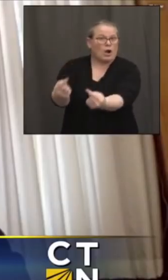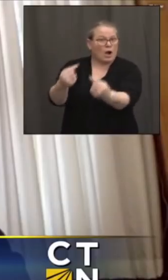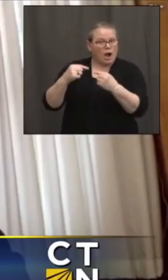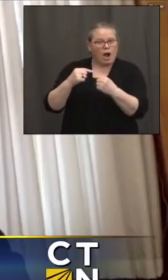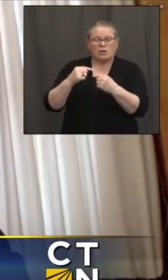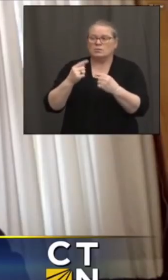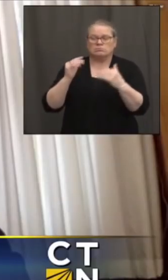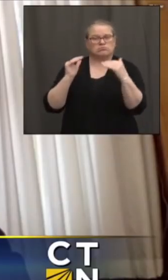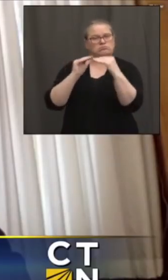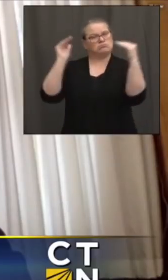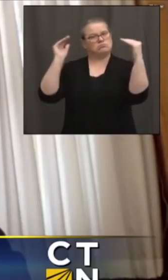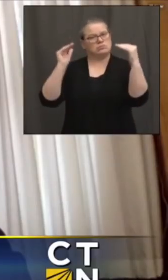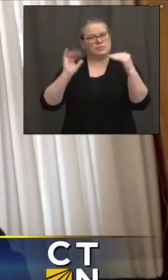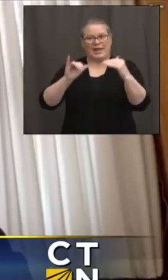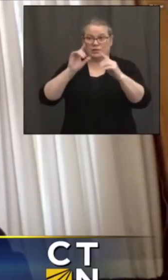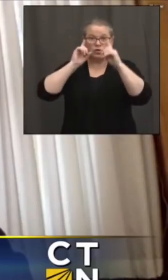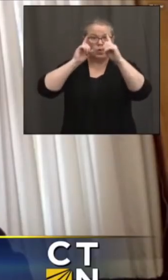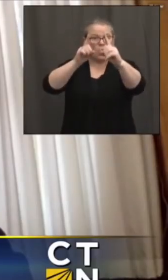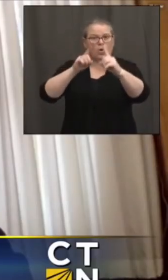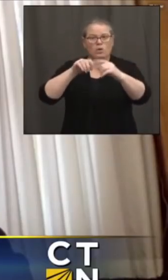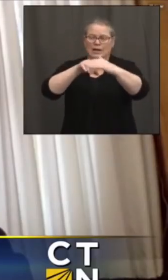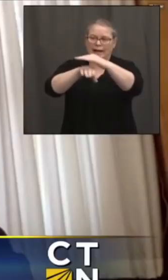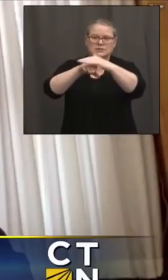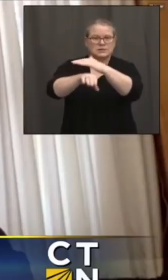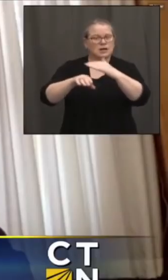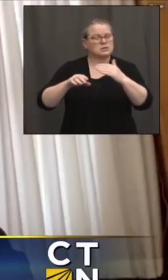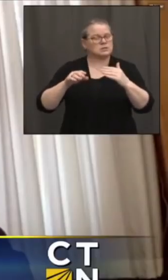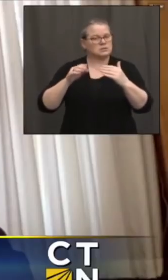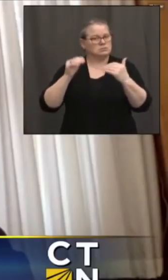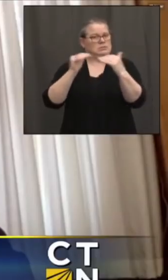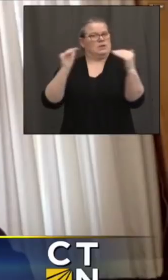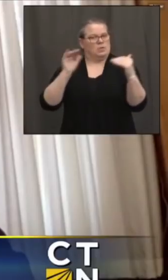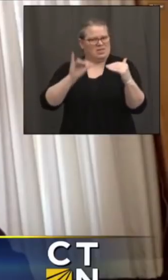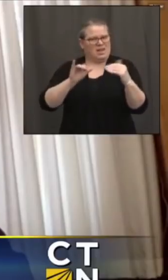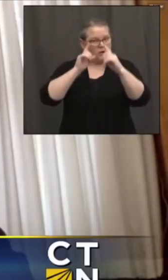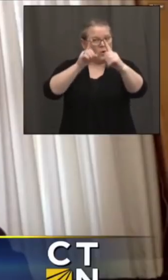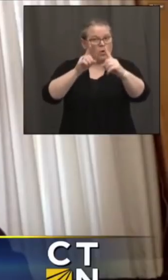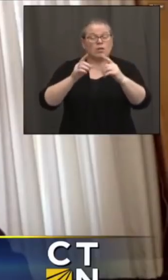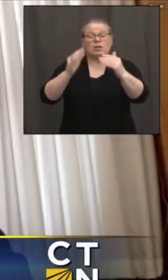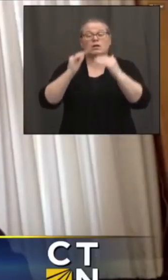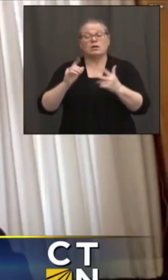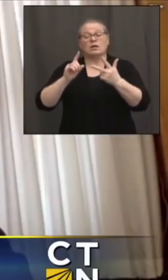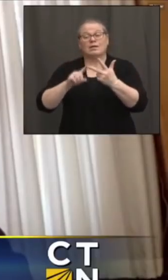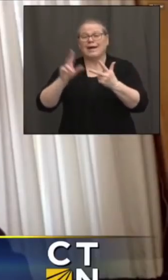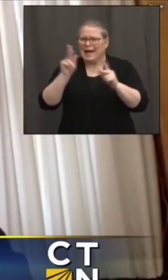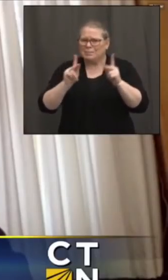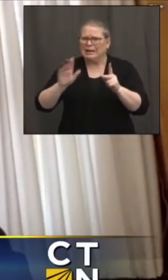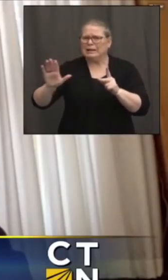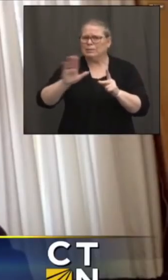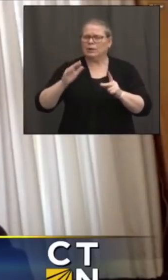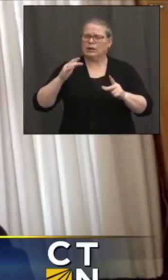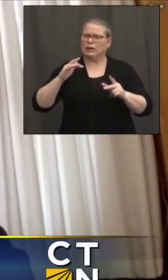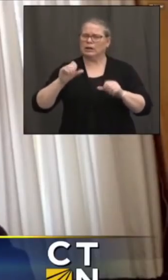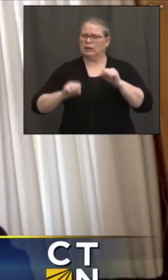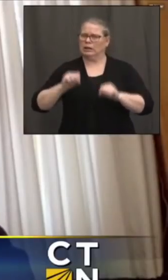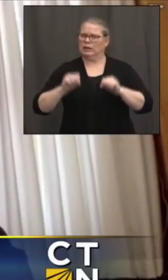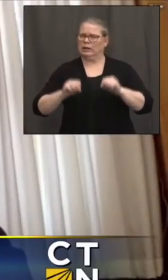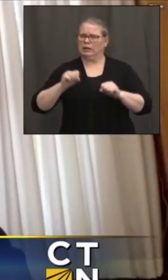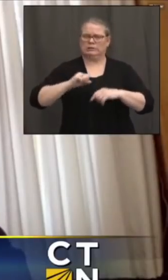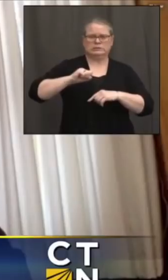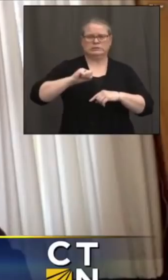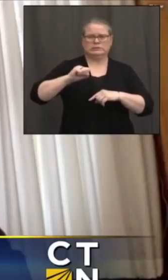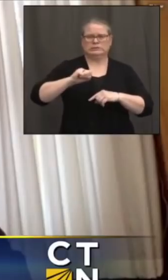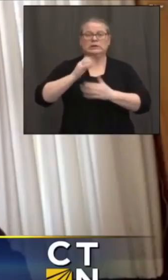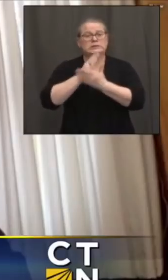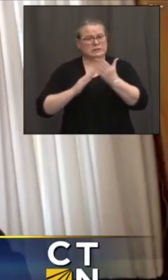groups on the ground to make sure that the access is available. And then we have to address the hesitancy too. We're aware that there is hesitancy in